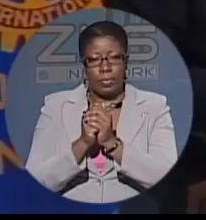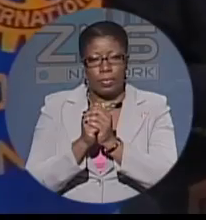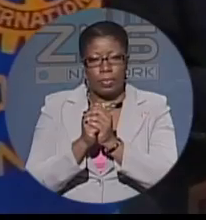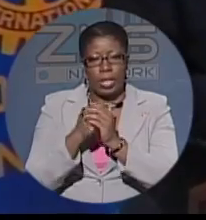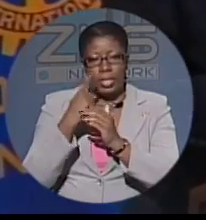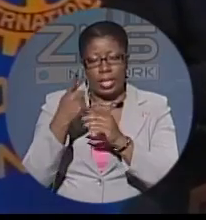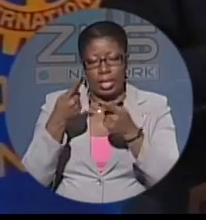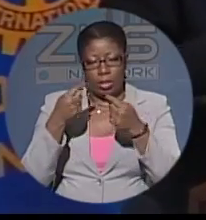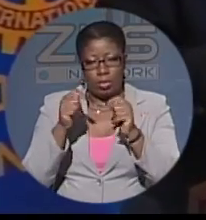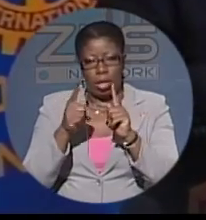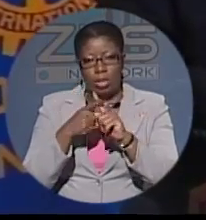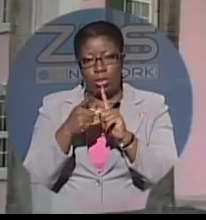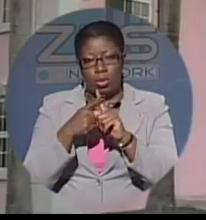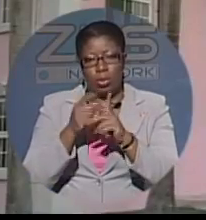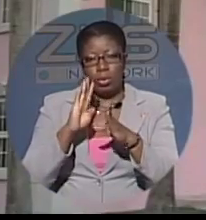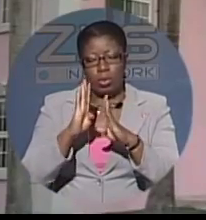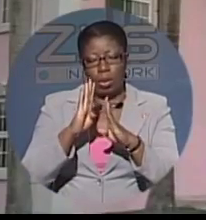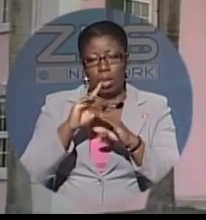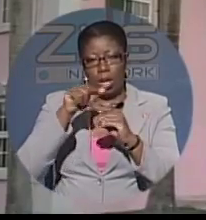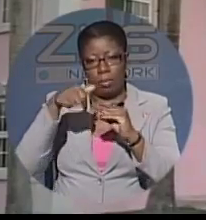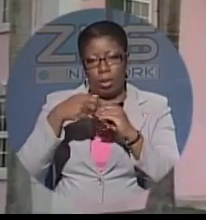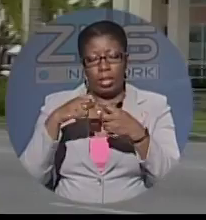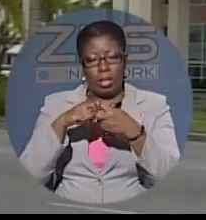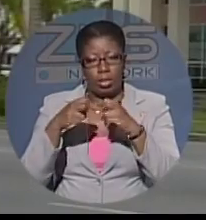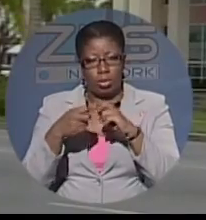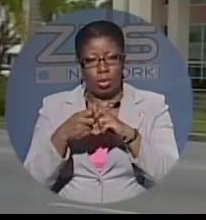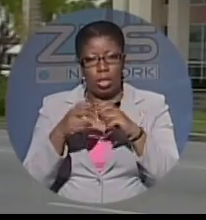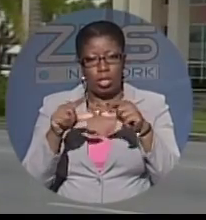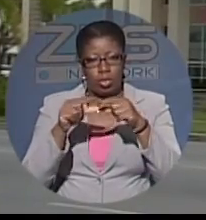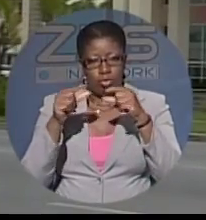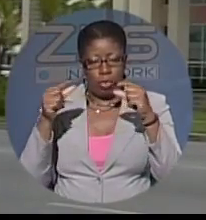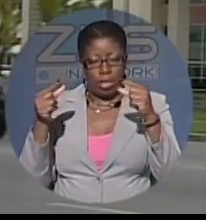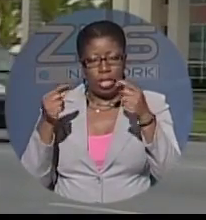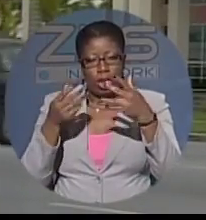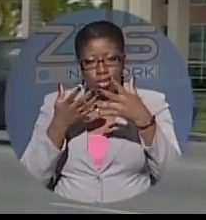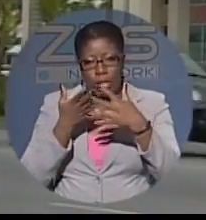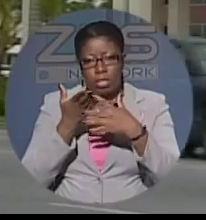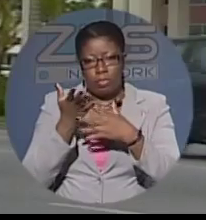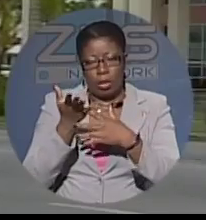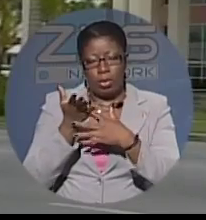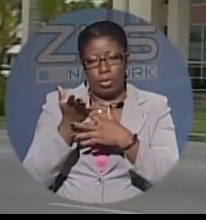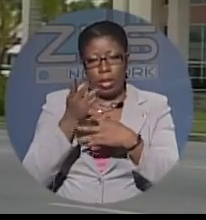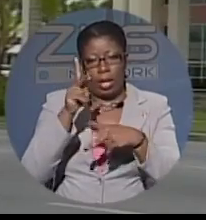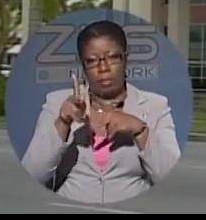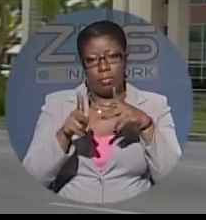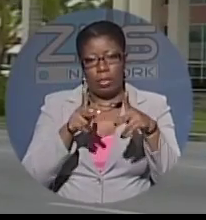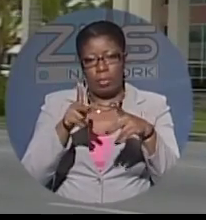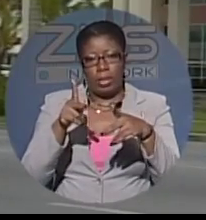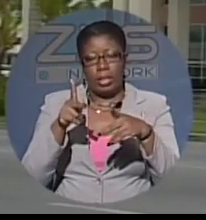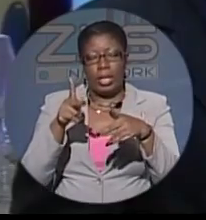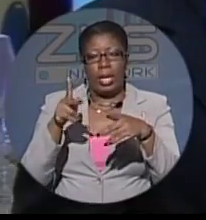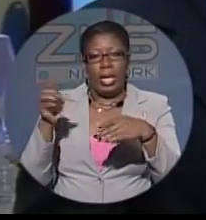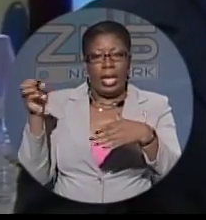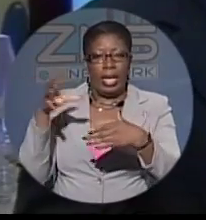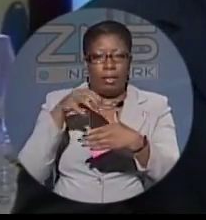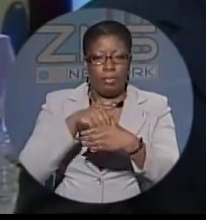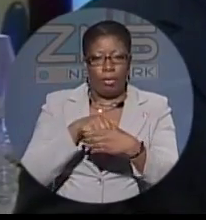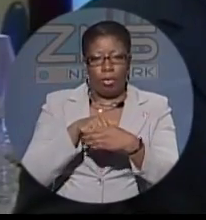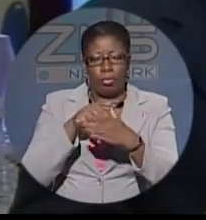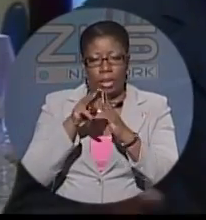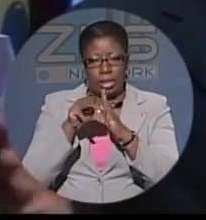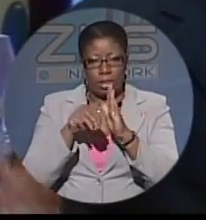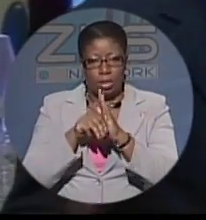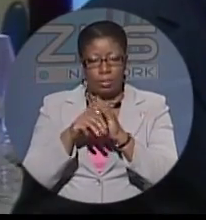as attempts are made to address these issues, there should be greater transparency and public involvement. I'd like to see it such